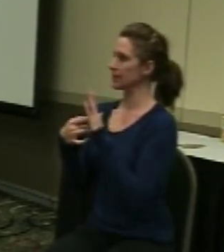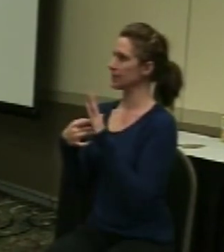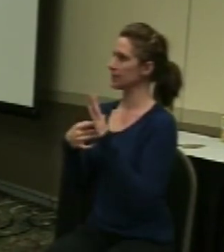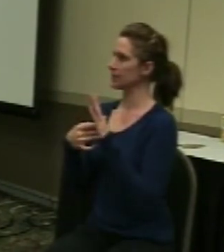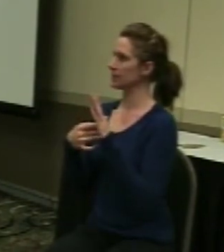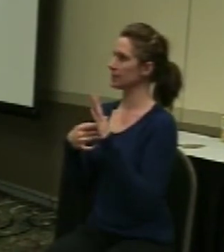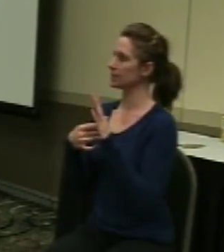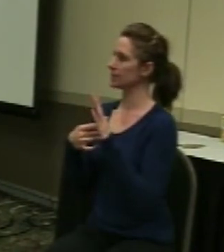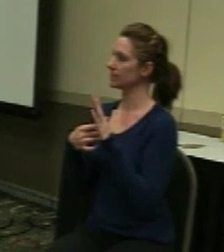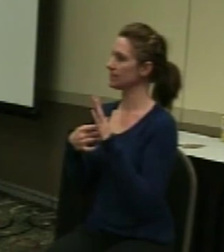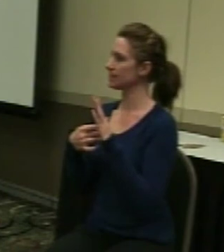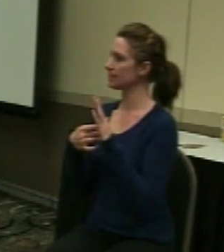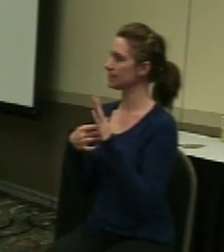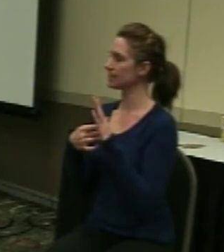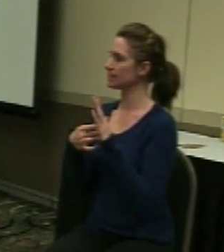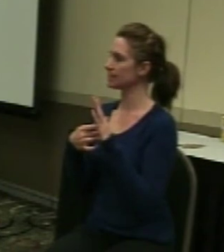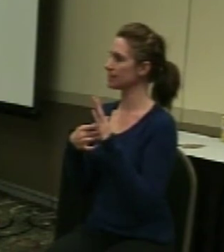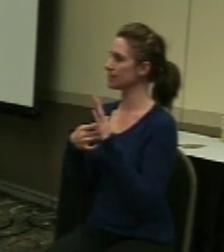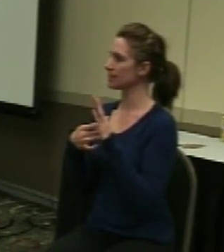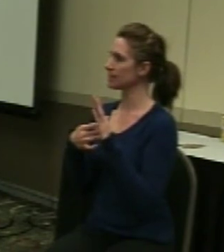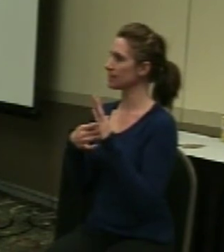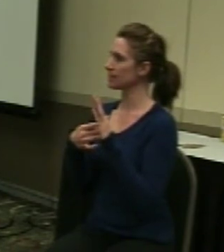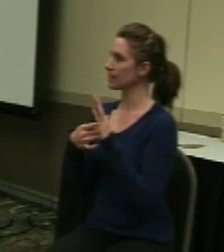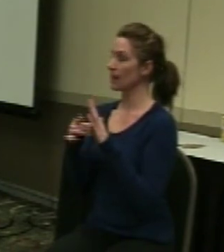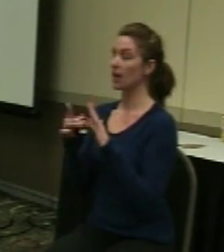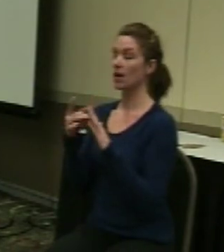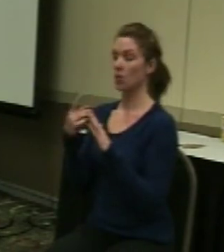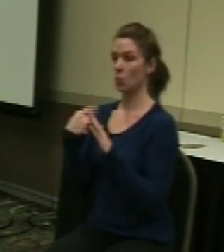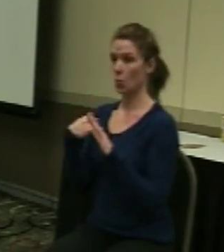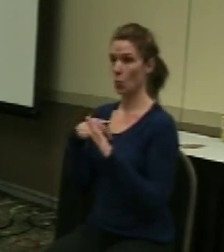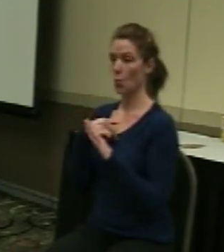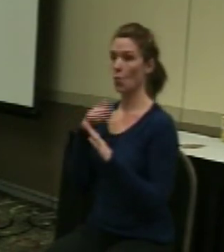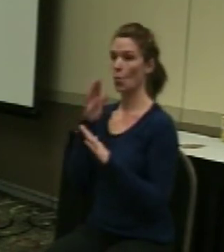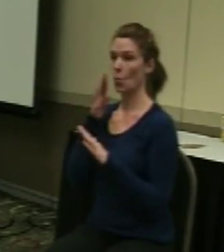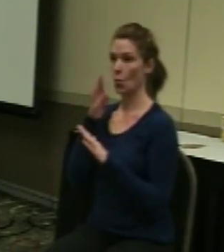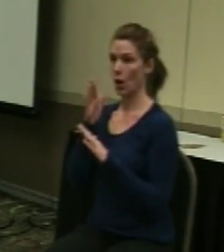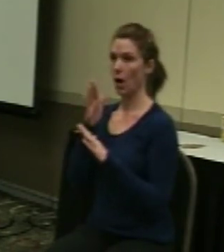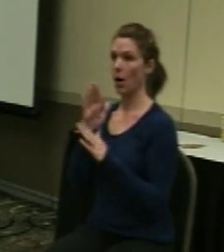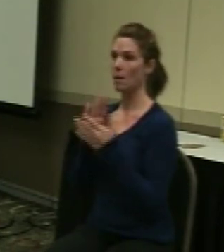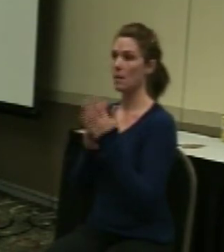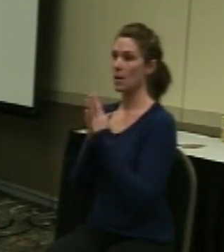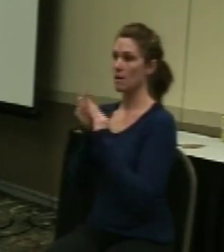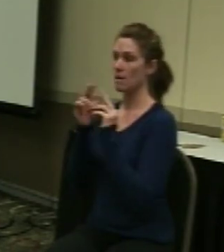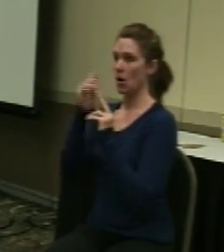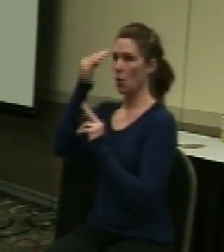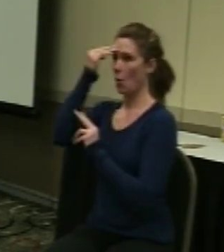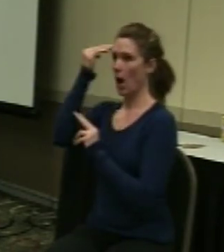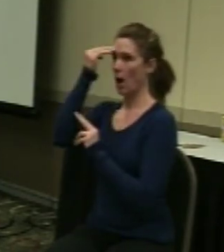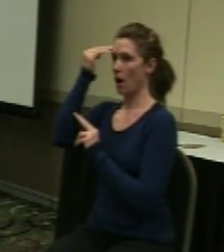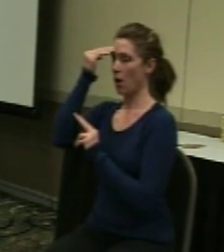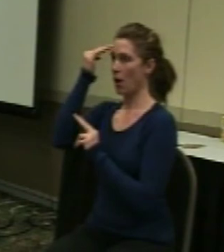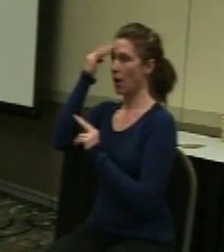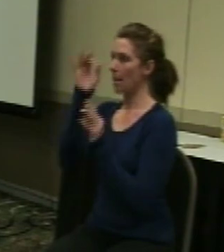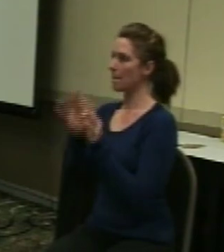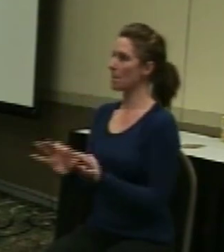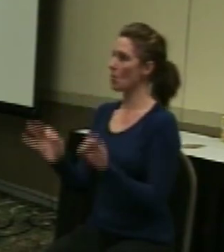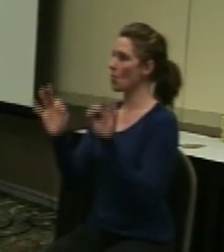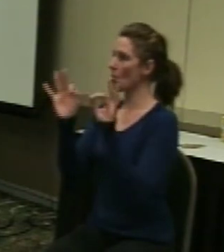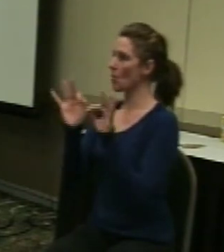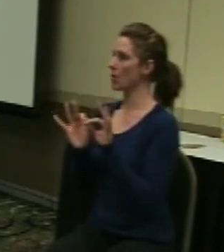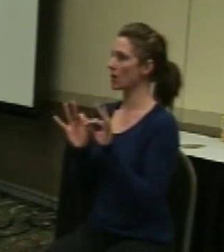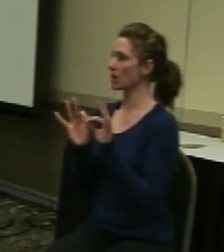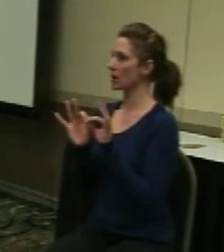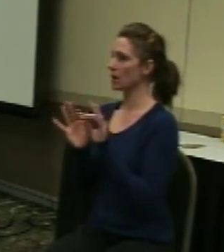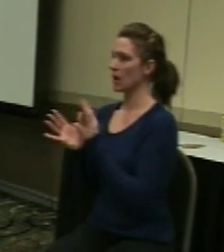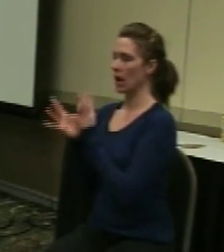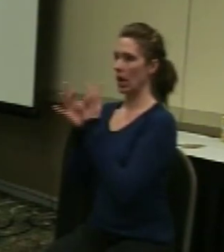that, we will also very much become very much aware and conscious of the importance of